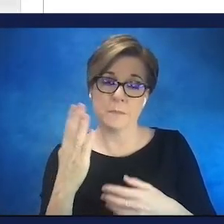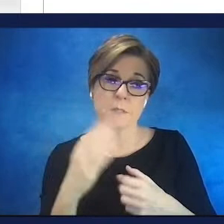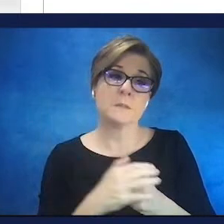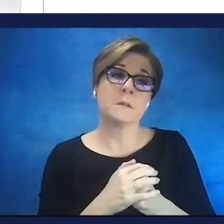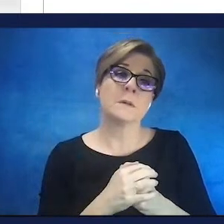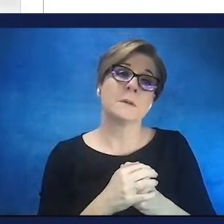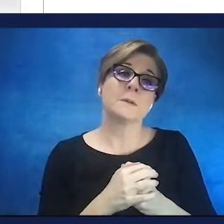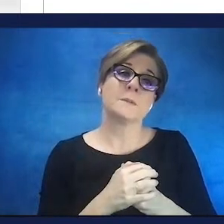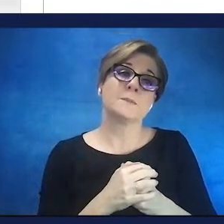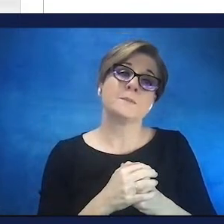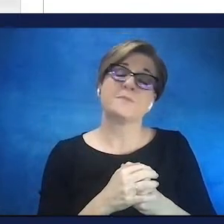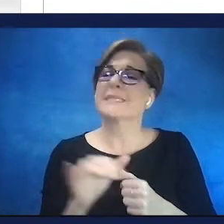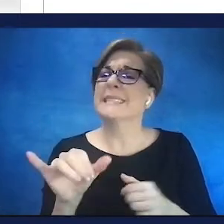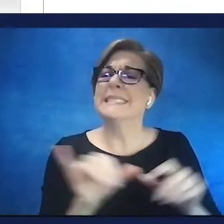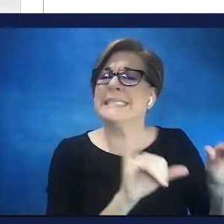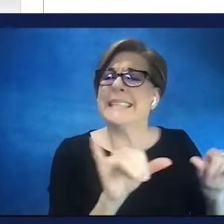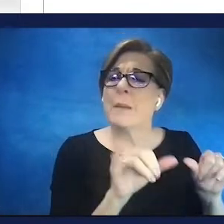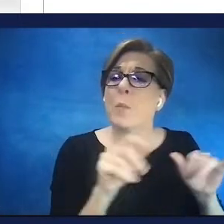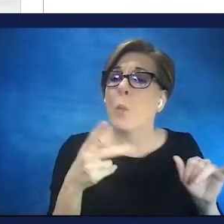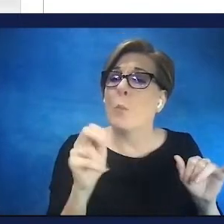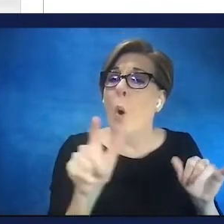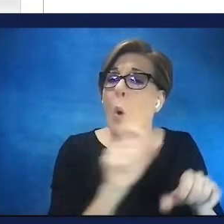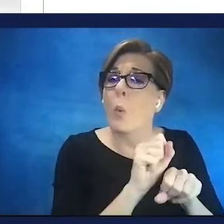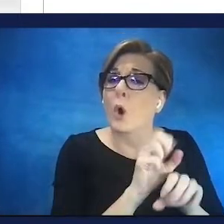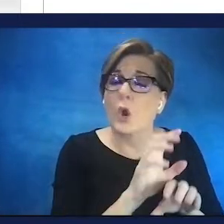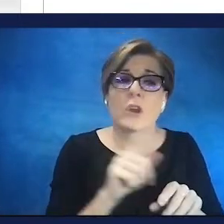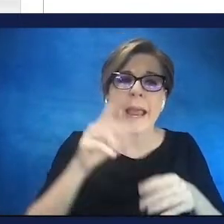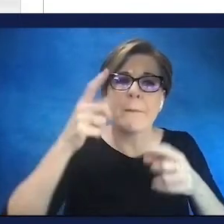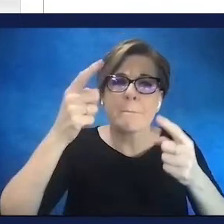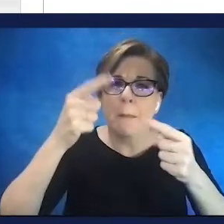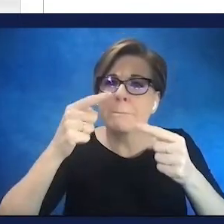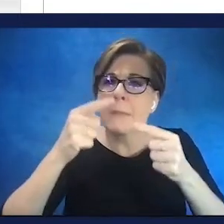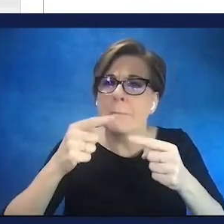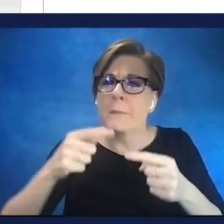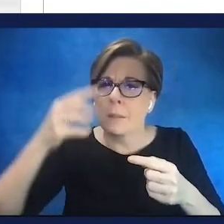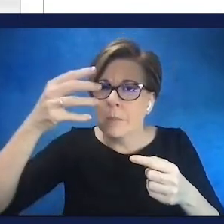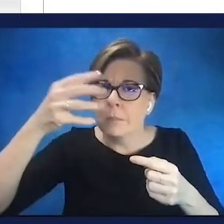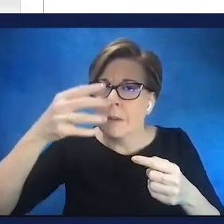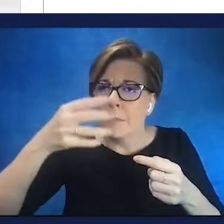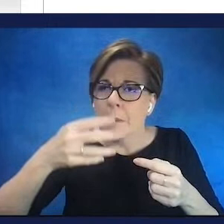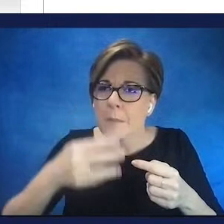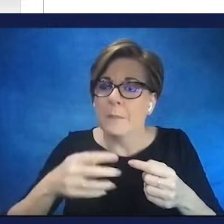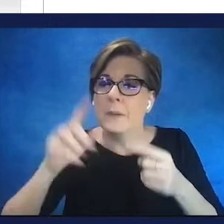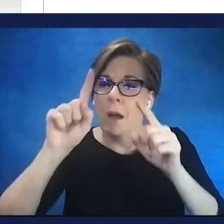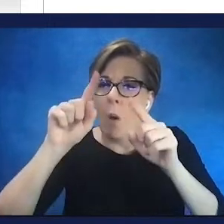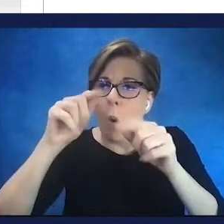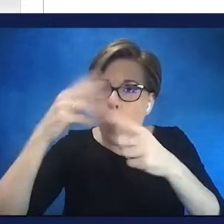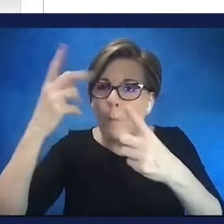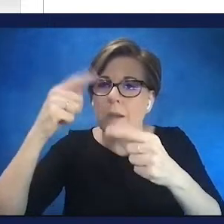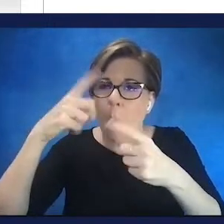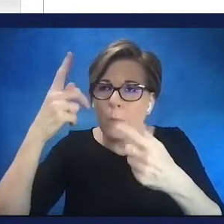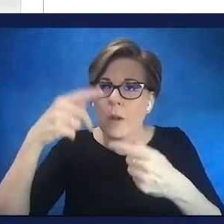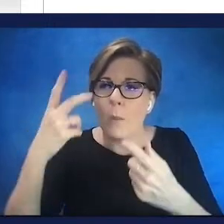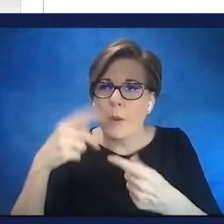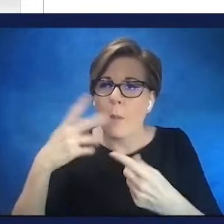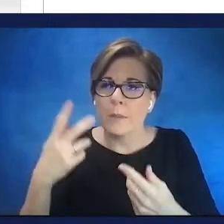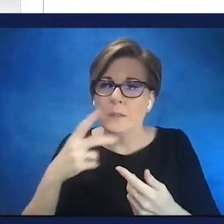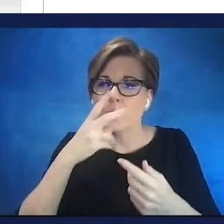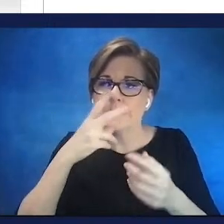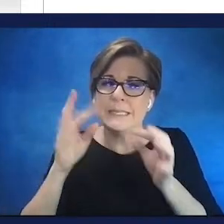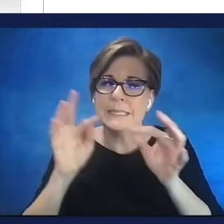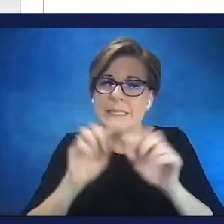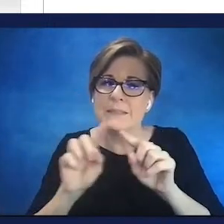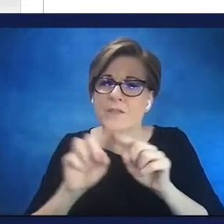Openings. As with the Poll Worker tab, scroll to each tab to find out more about each position, which